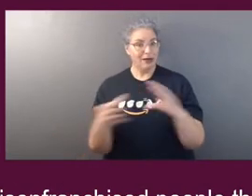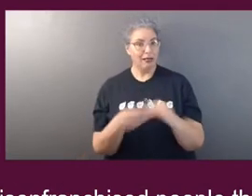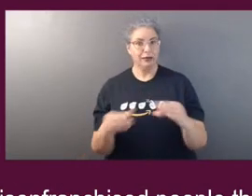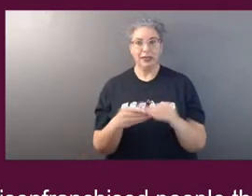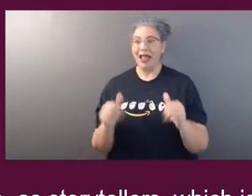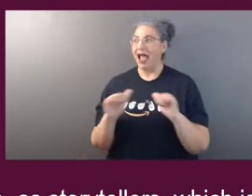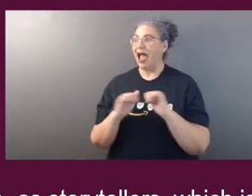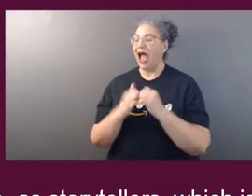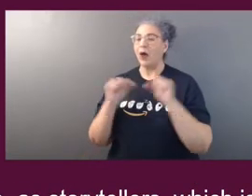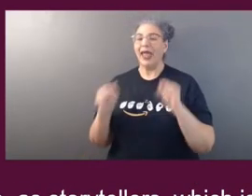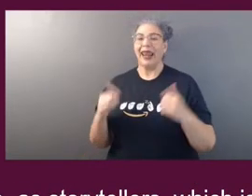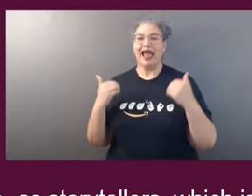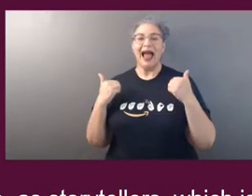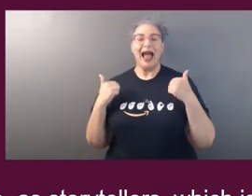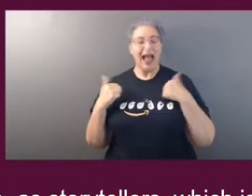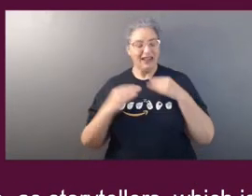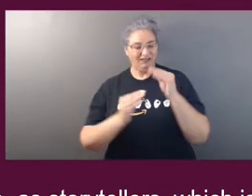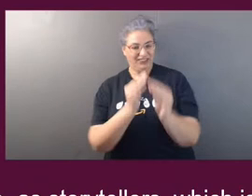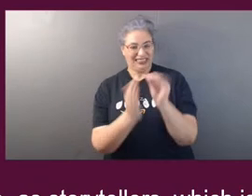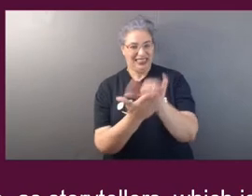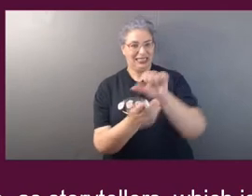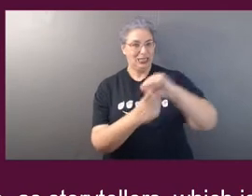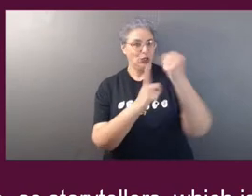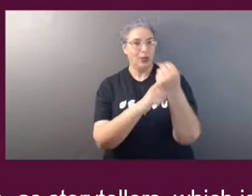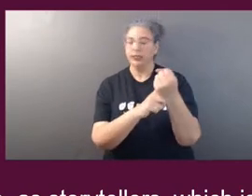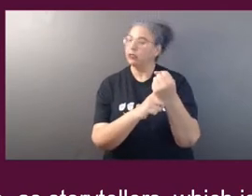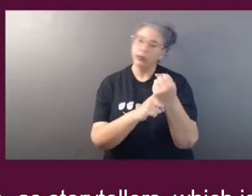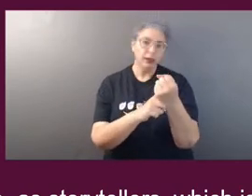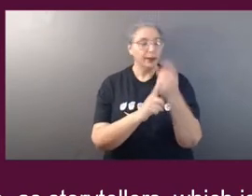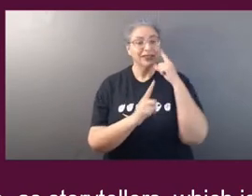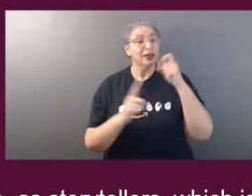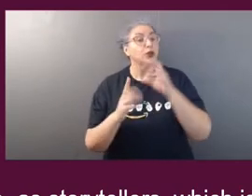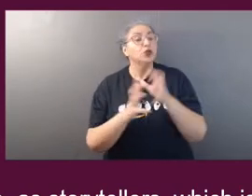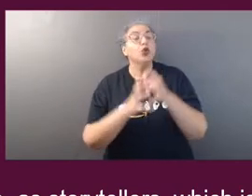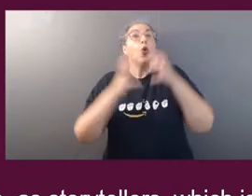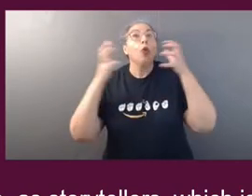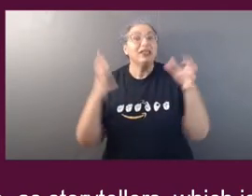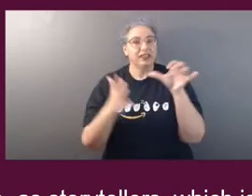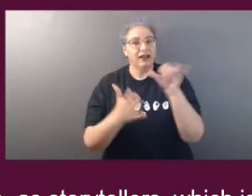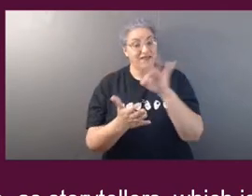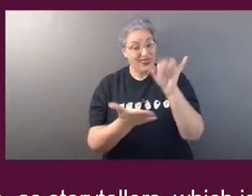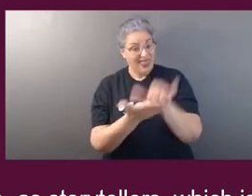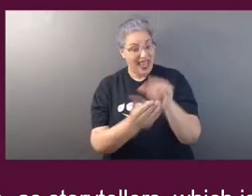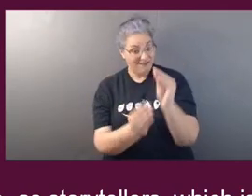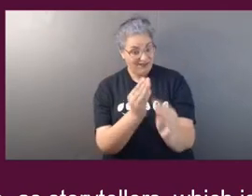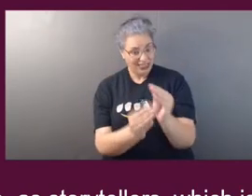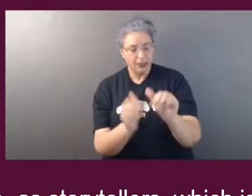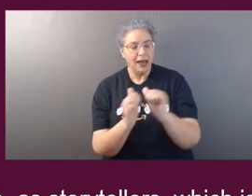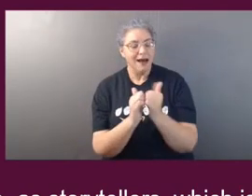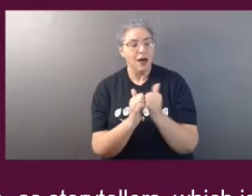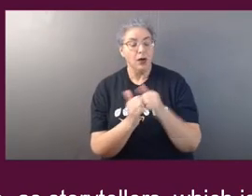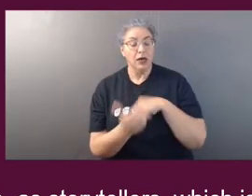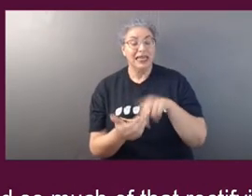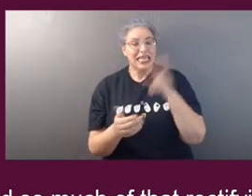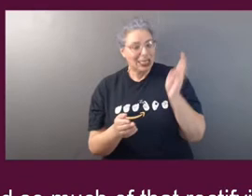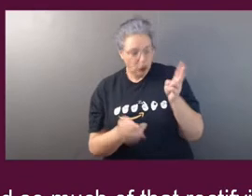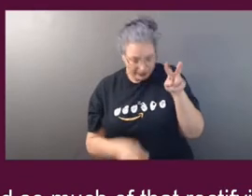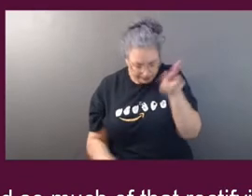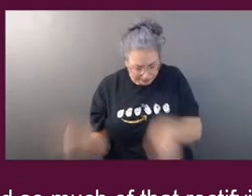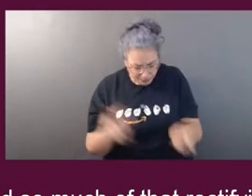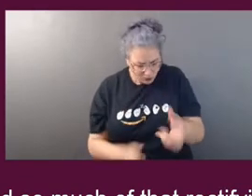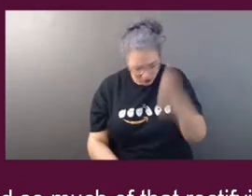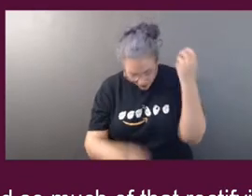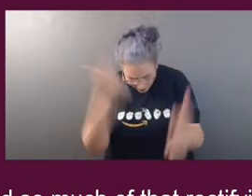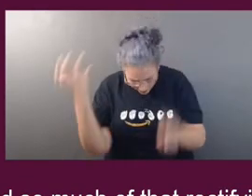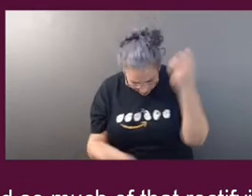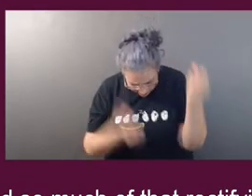which is what I do, how can I rectify the situation? And so much of that rectifying is looking at history and calling